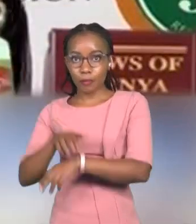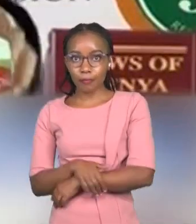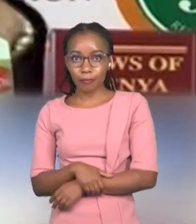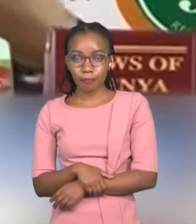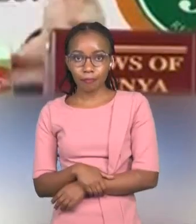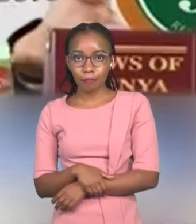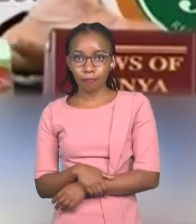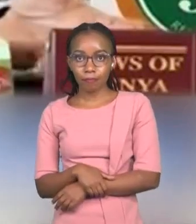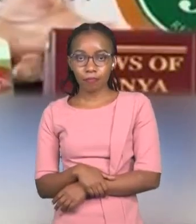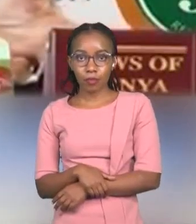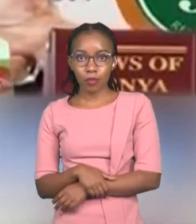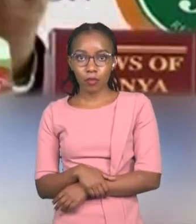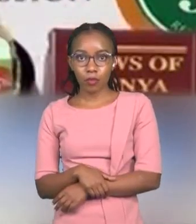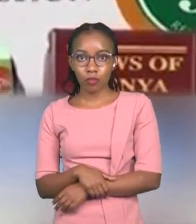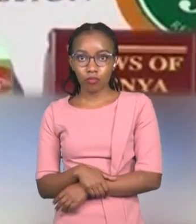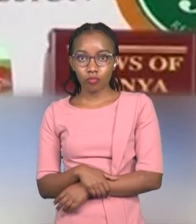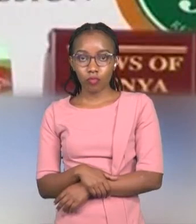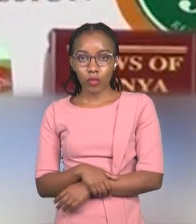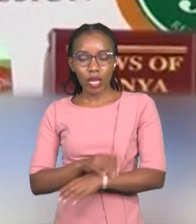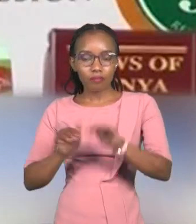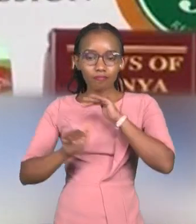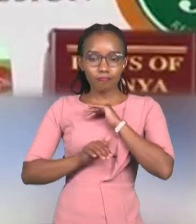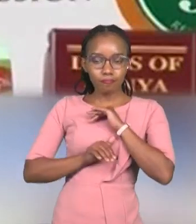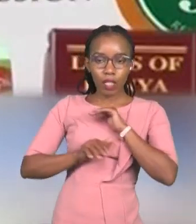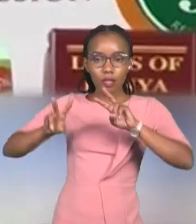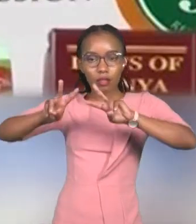the staff satisfaction survey